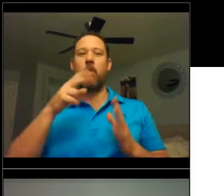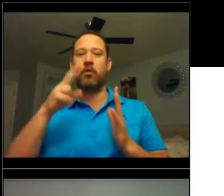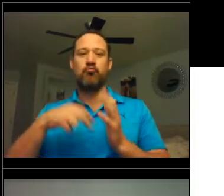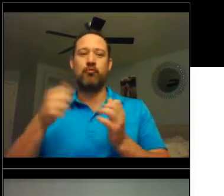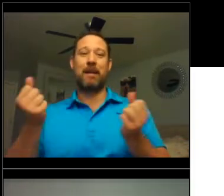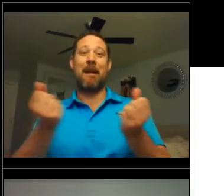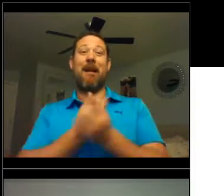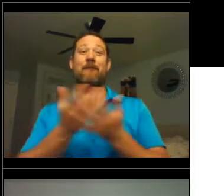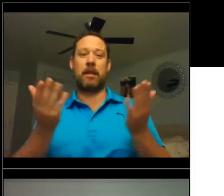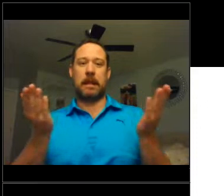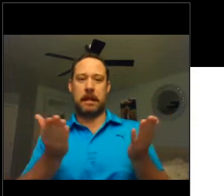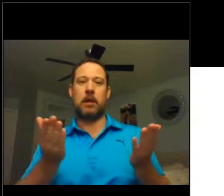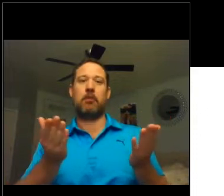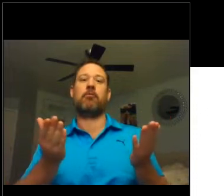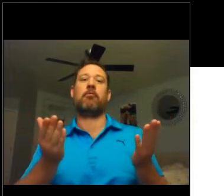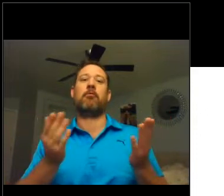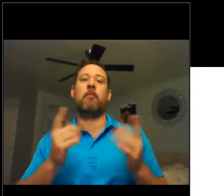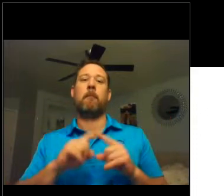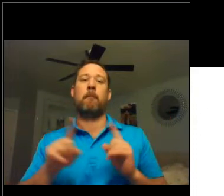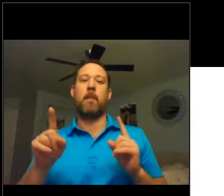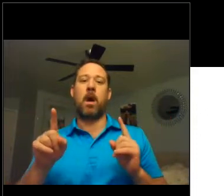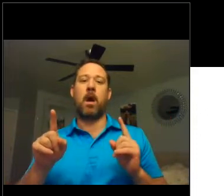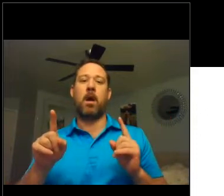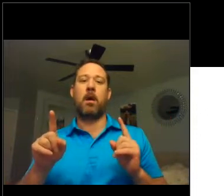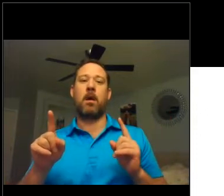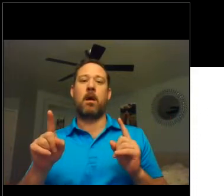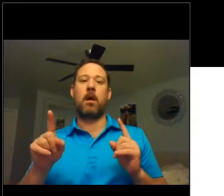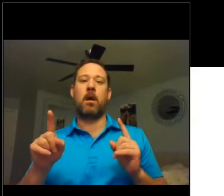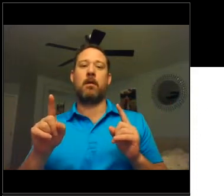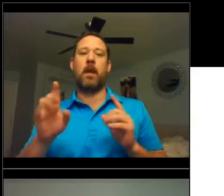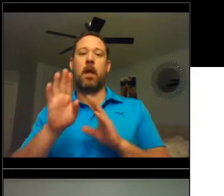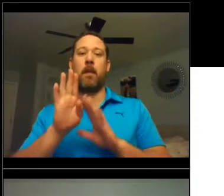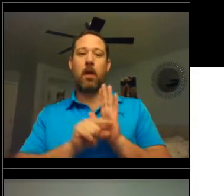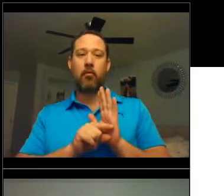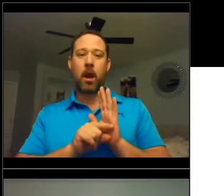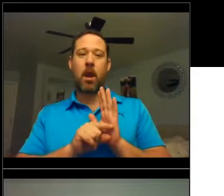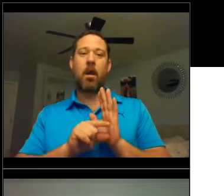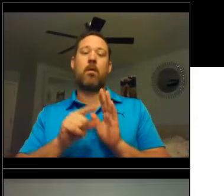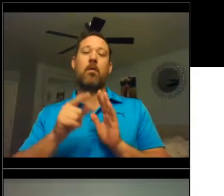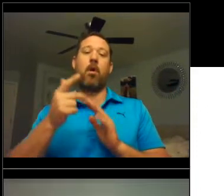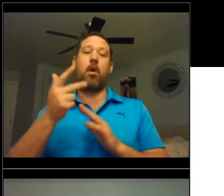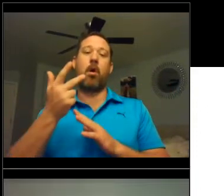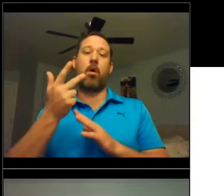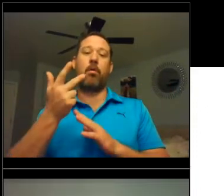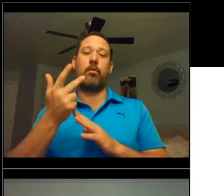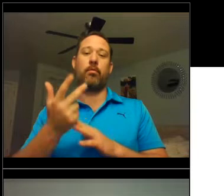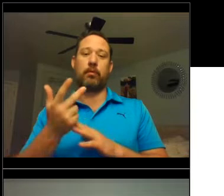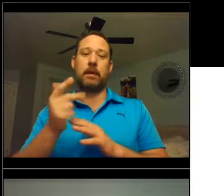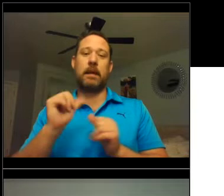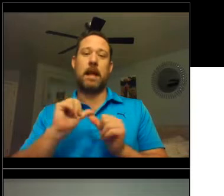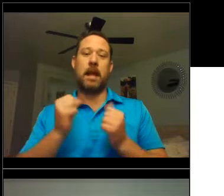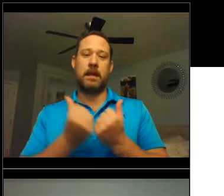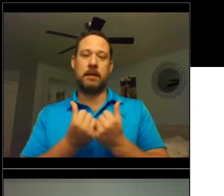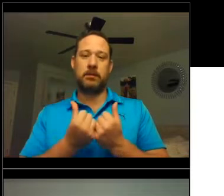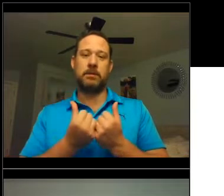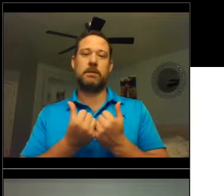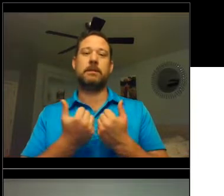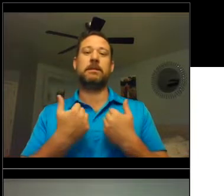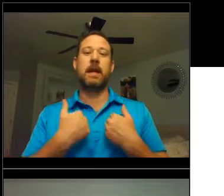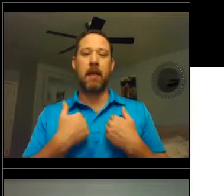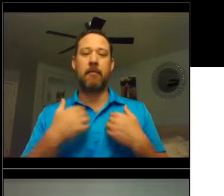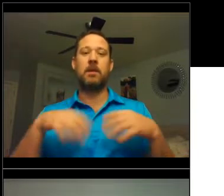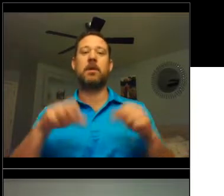on the screen, but just by way of background, all three of our agencies have adopted